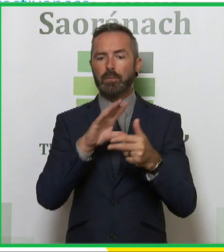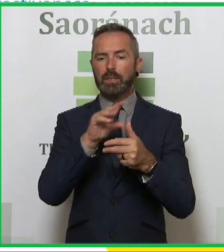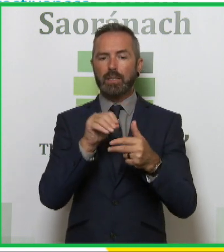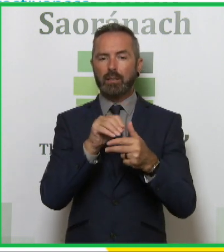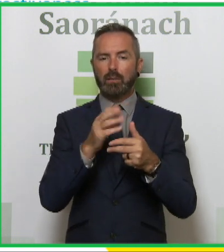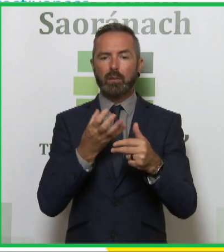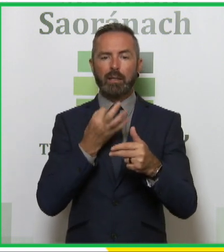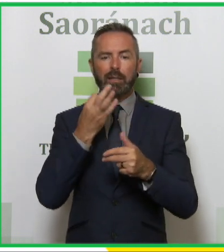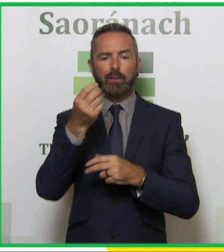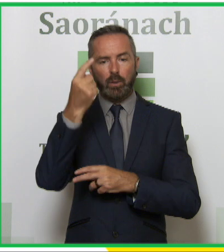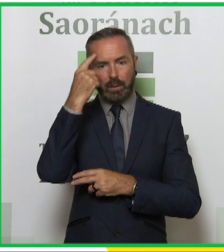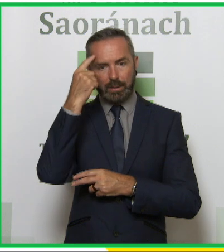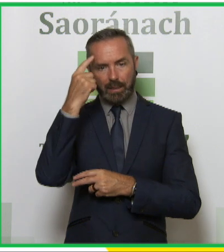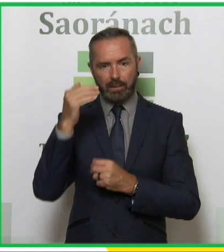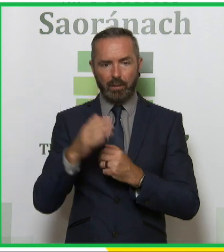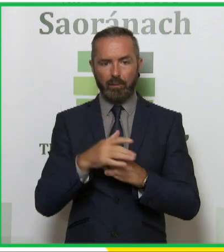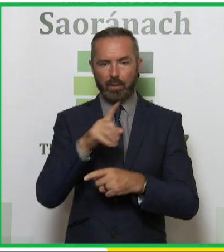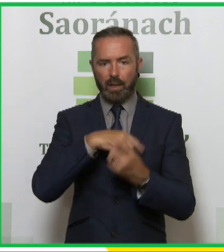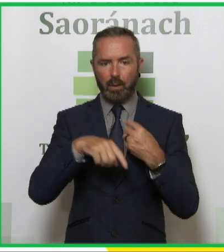a sense of what its evidence is.